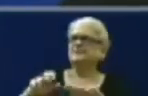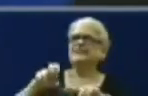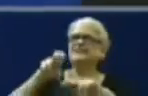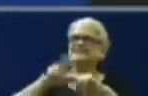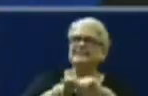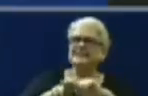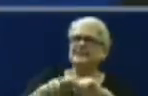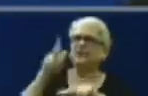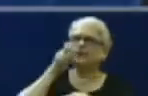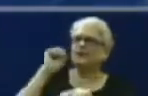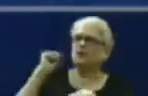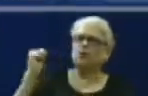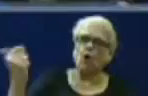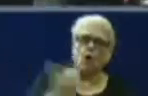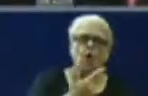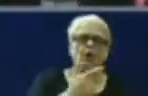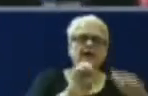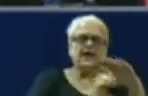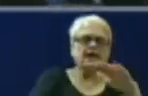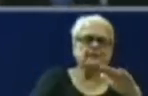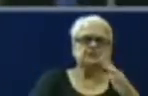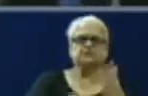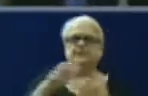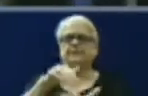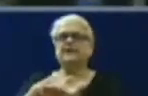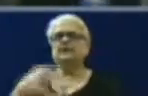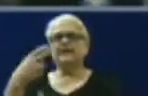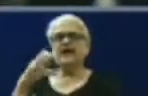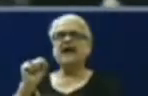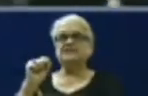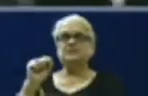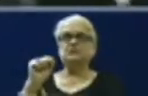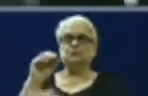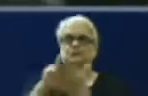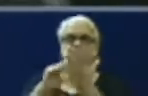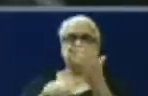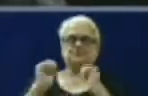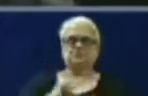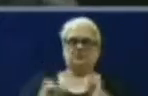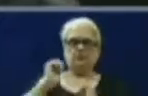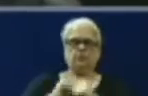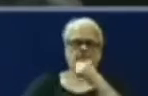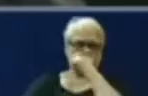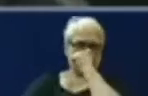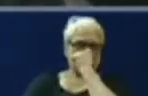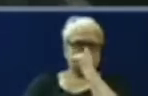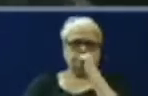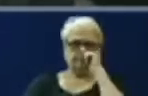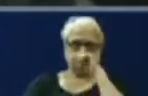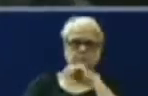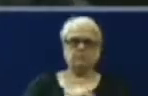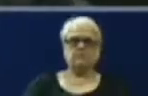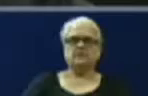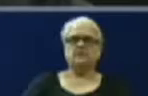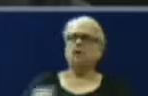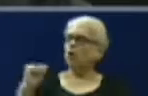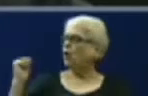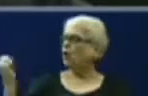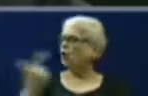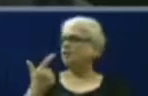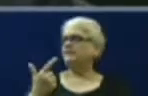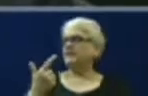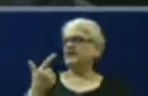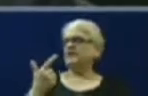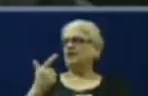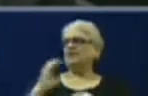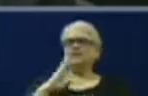of those students' performance, elementary, middle, and high school. And I know I I speak for my colleagues in thanking all the